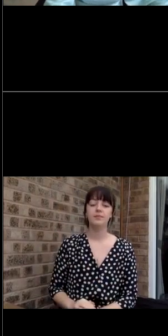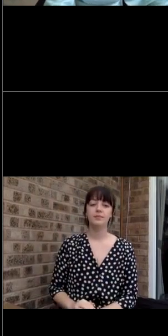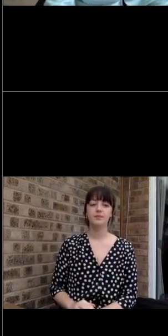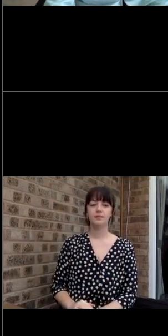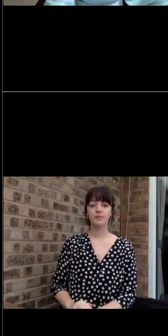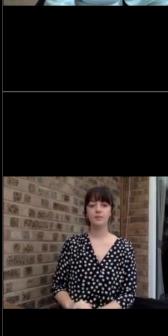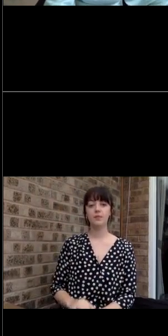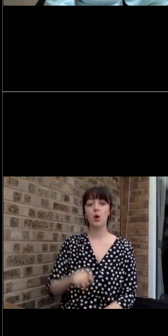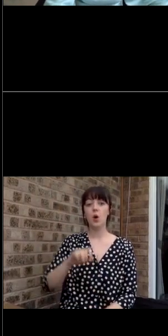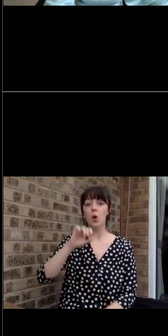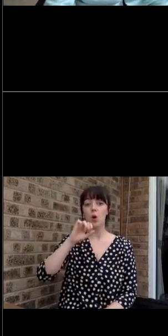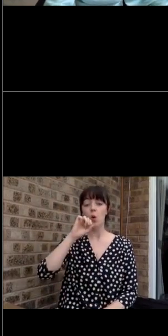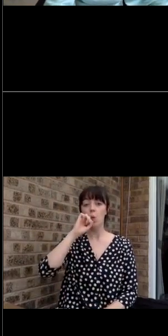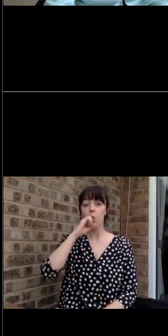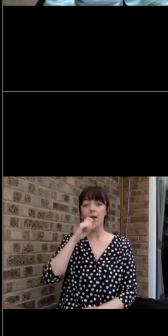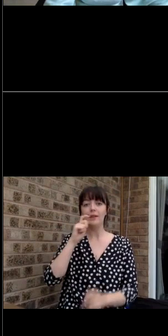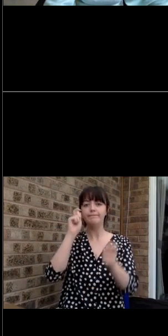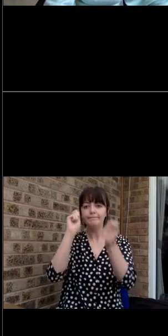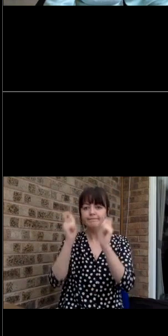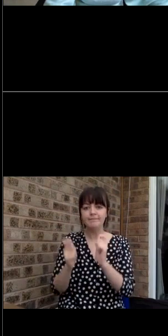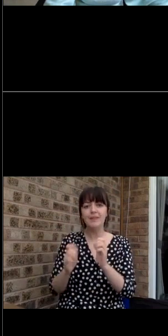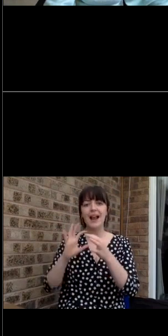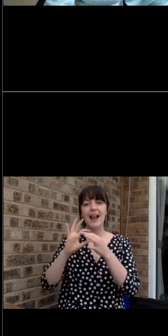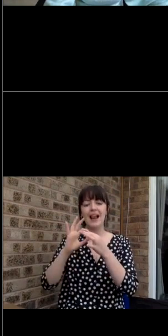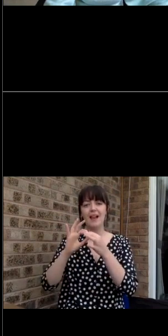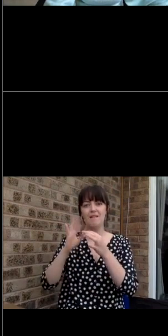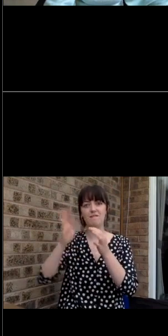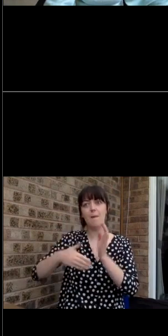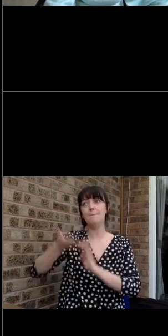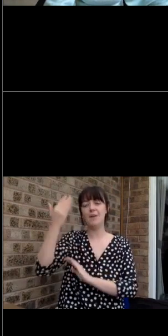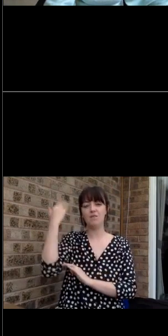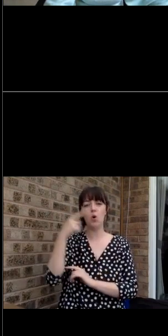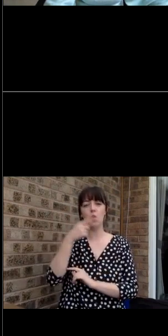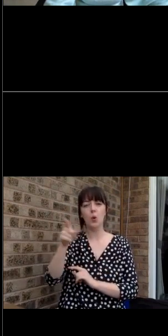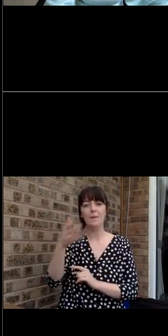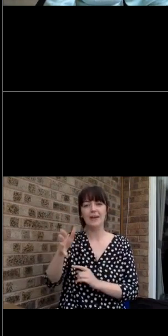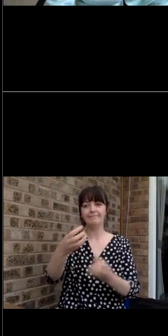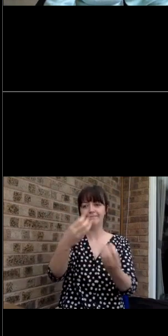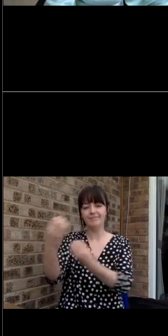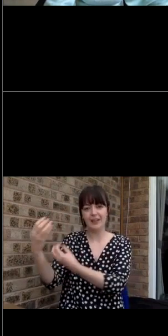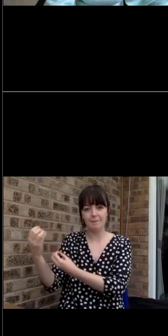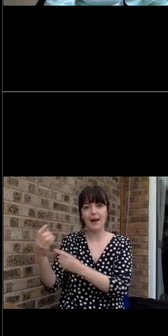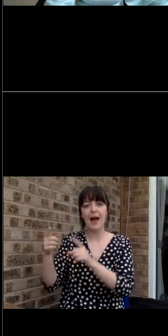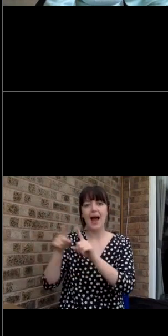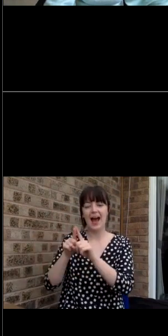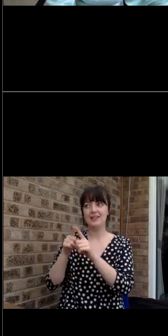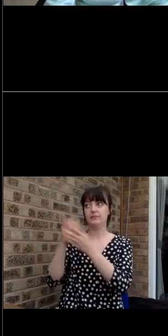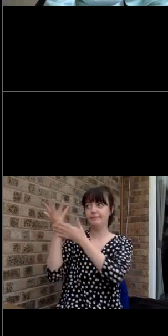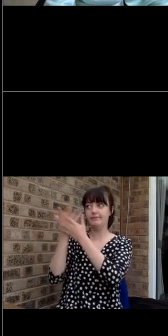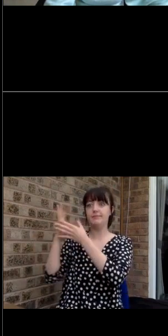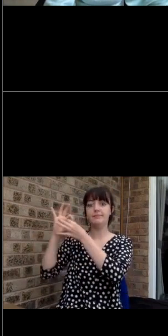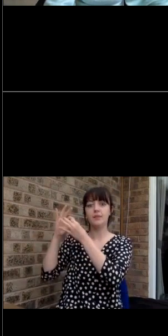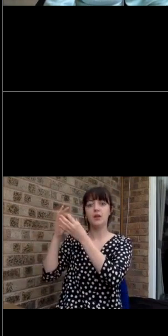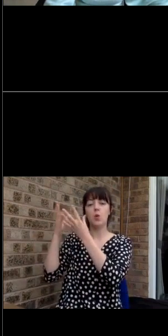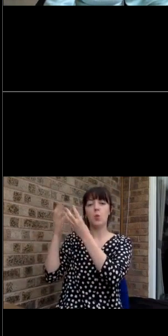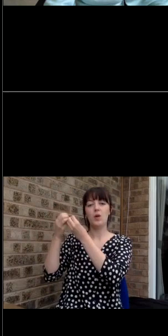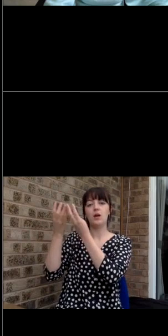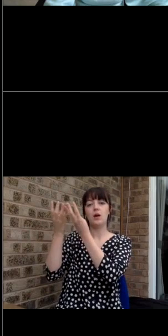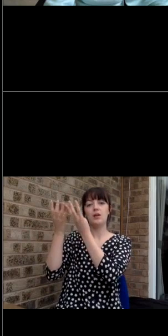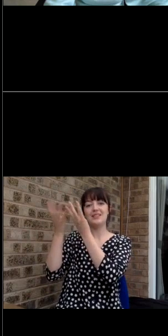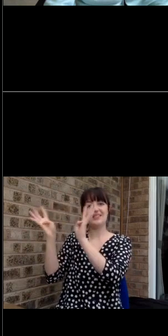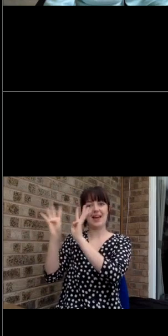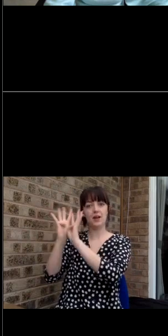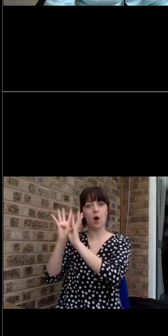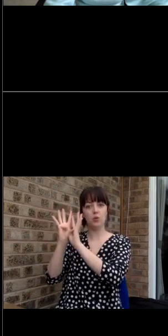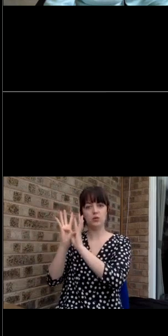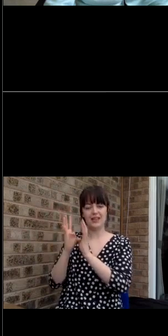feedback received during previous consultations and also on engagement with our stakeholders and ongoing design work. We now also